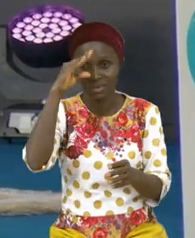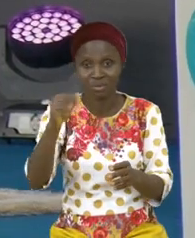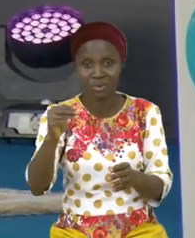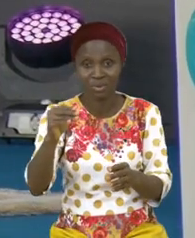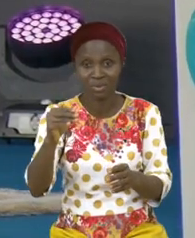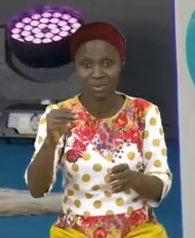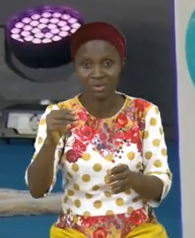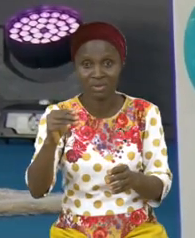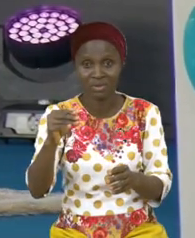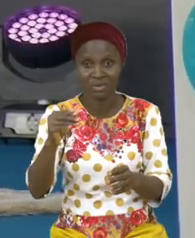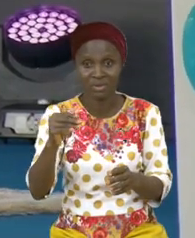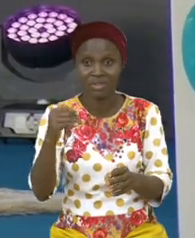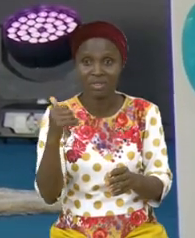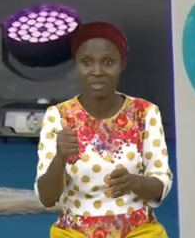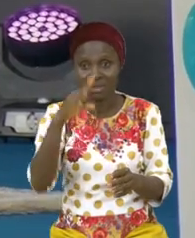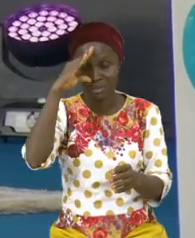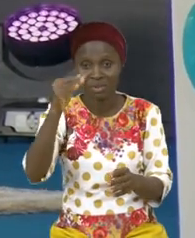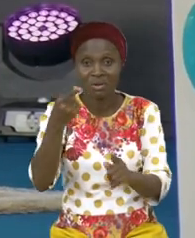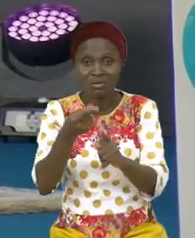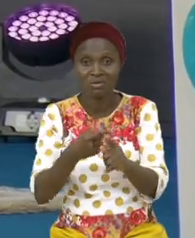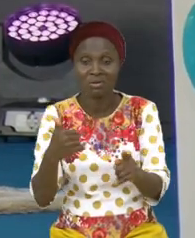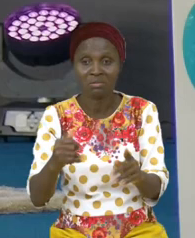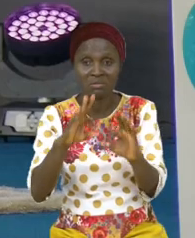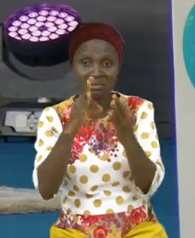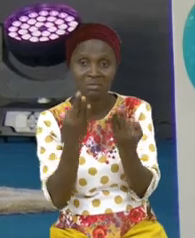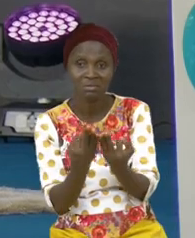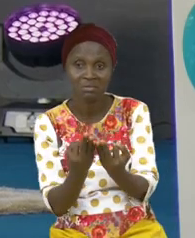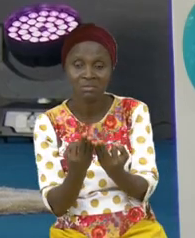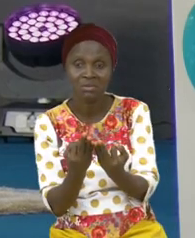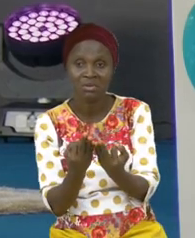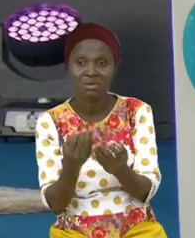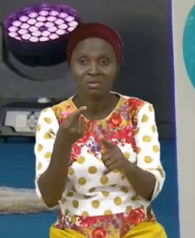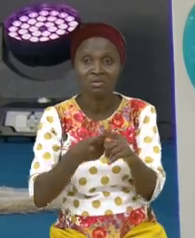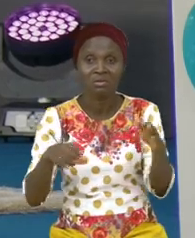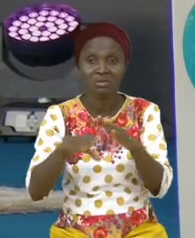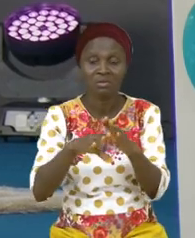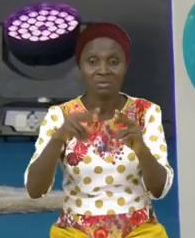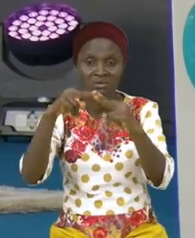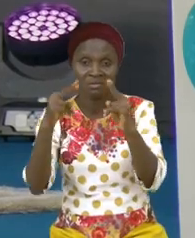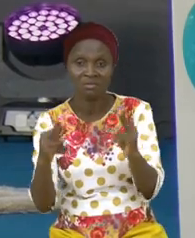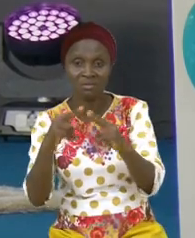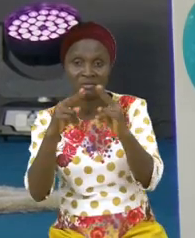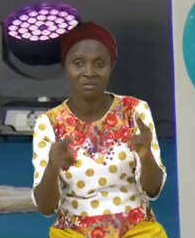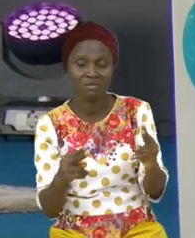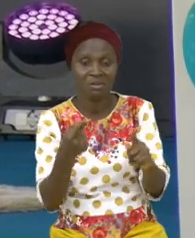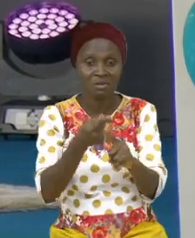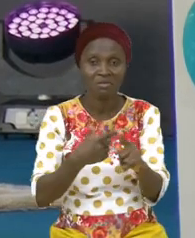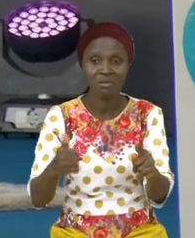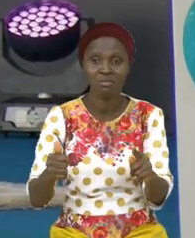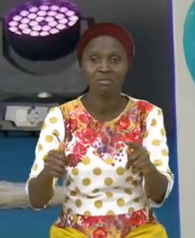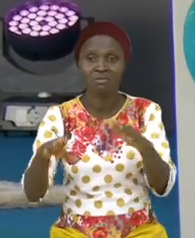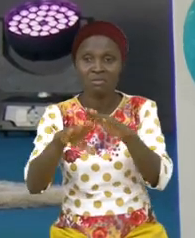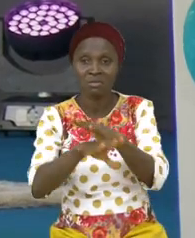boy from an average family, from an average village, from an average local